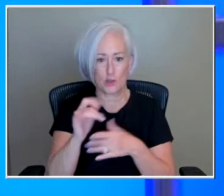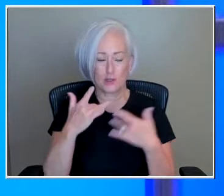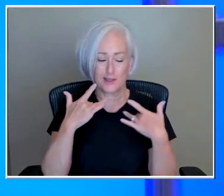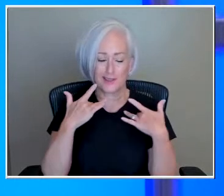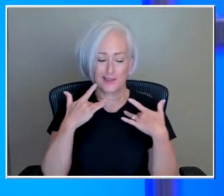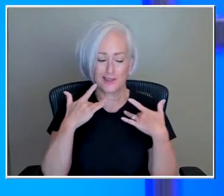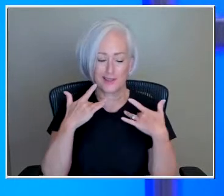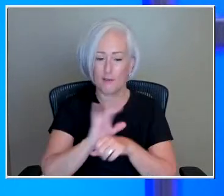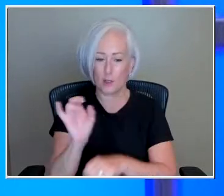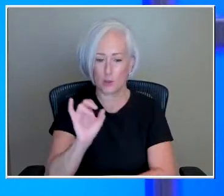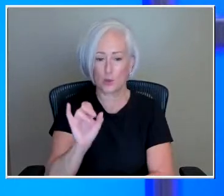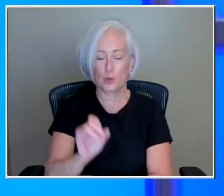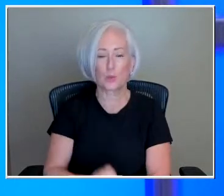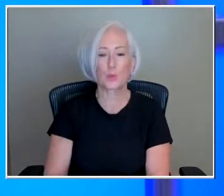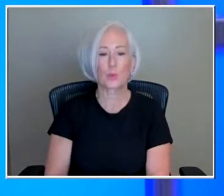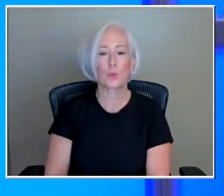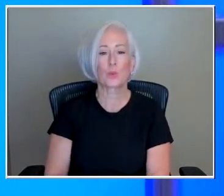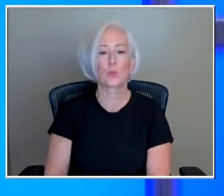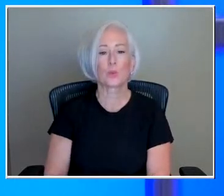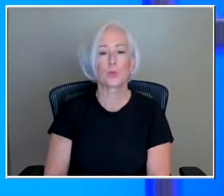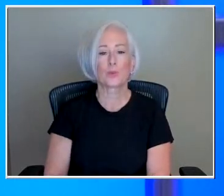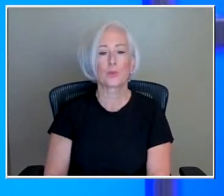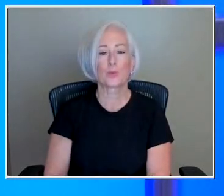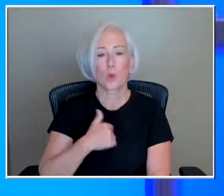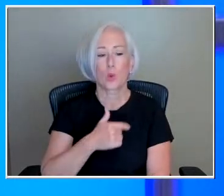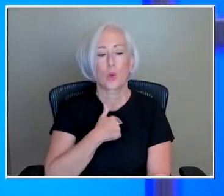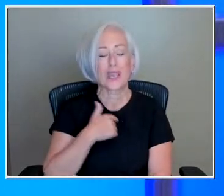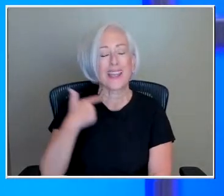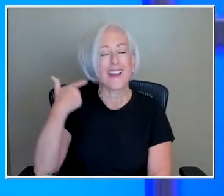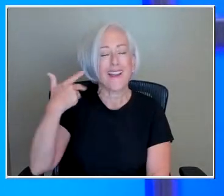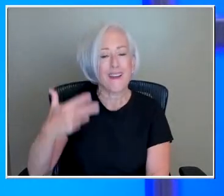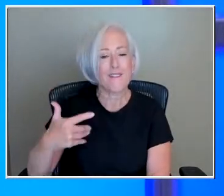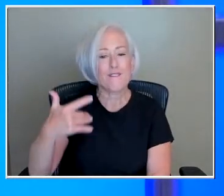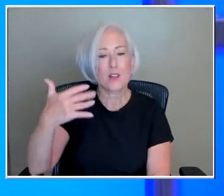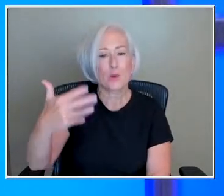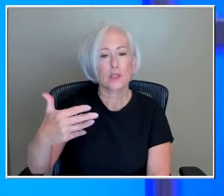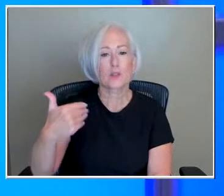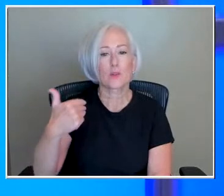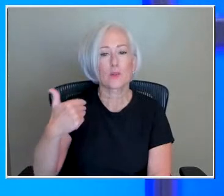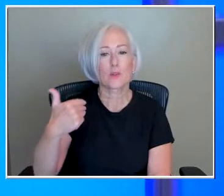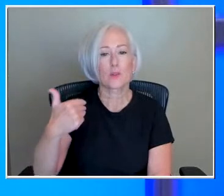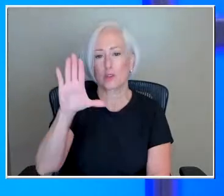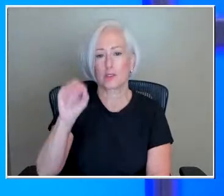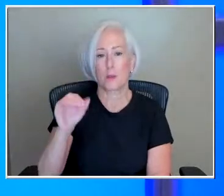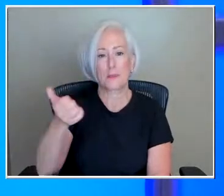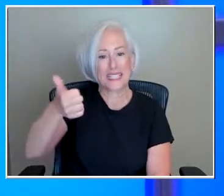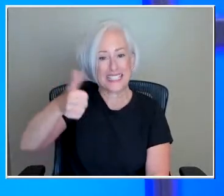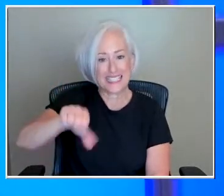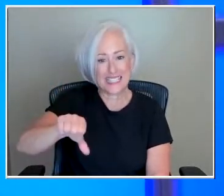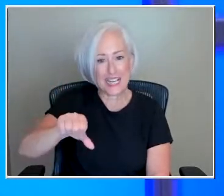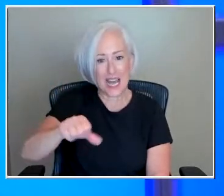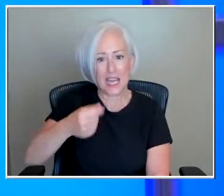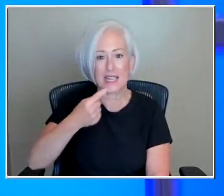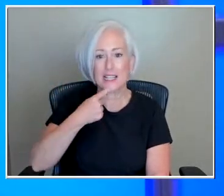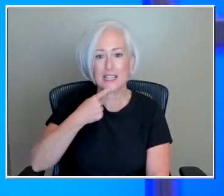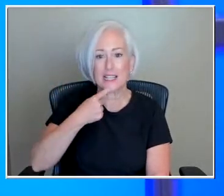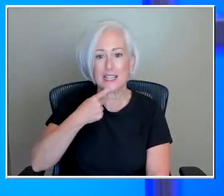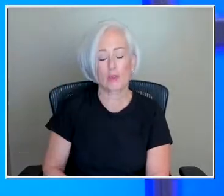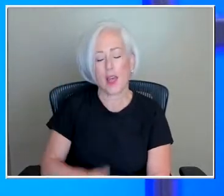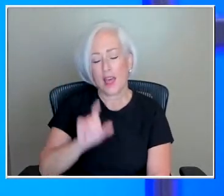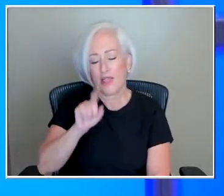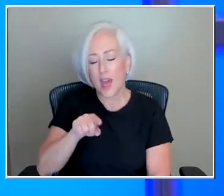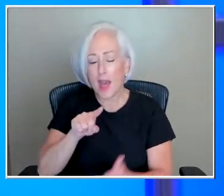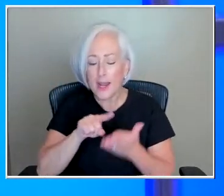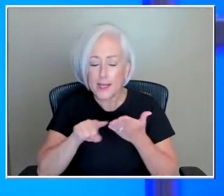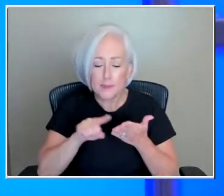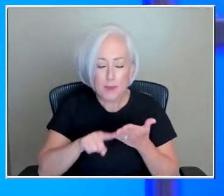So we occasionally have an insurance company give a denial and just say, well, this is investigational or experimental, which is